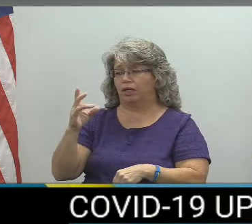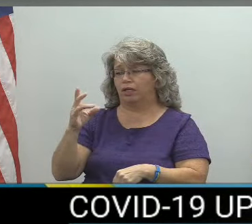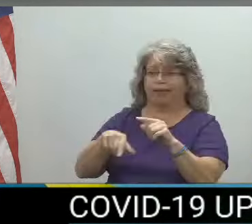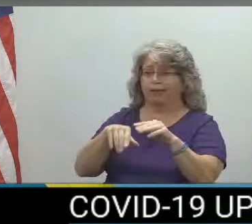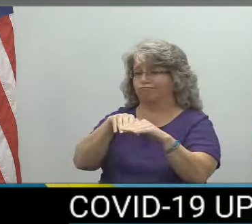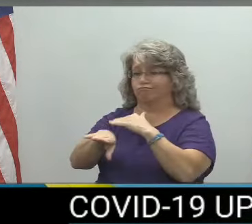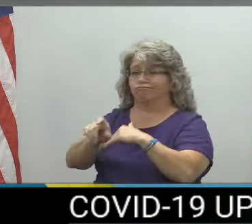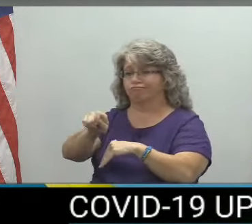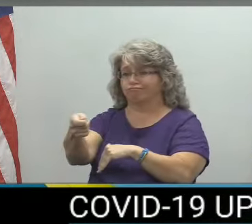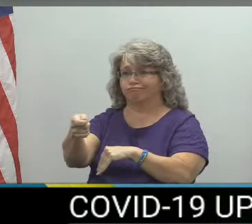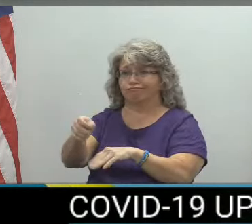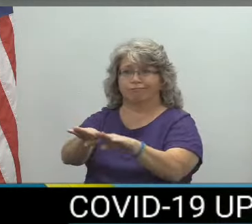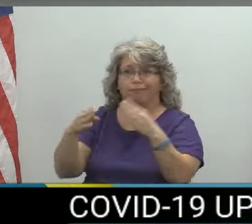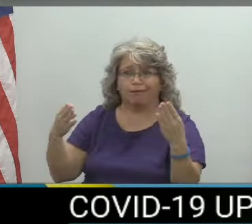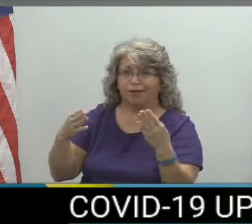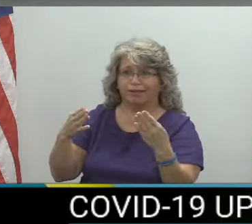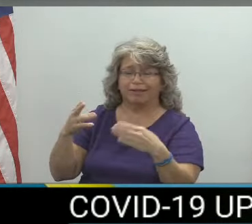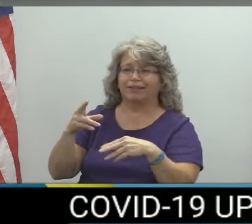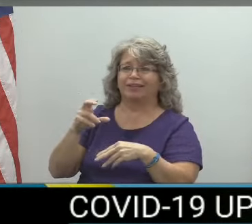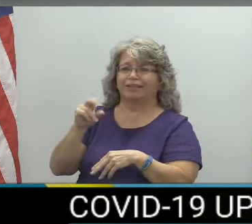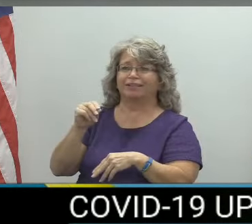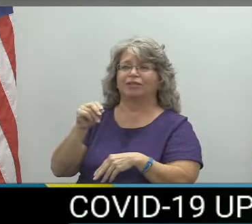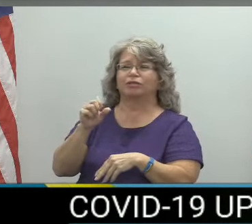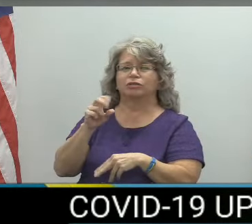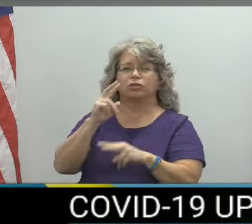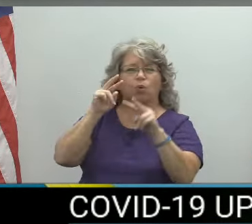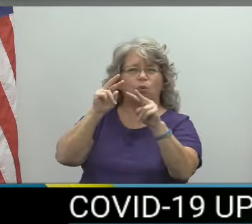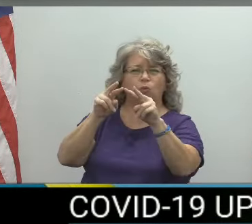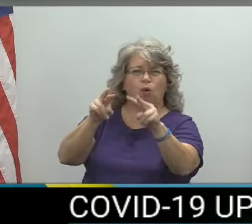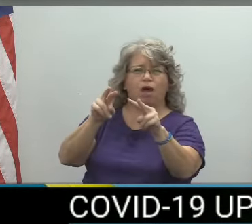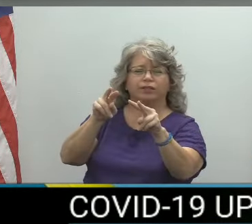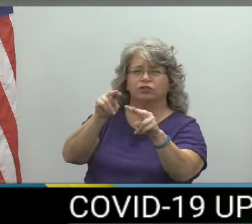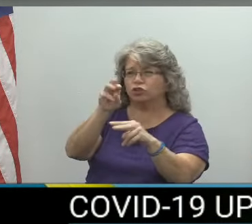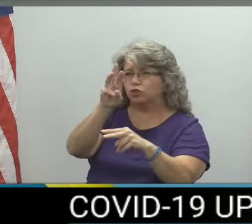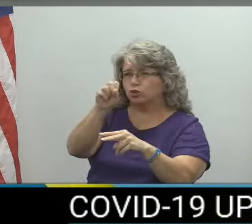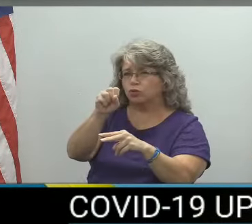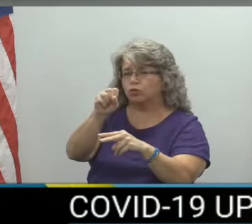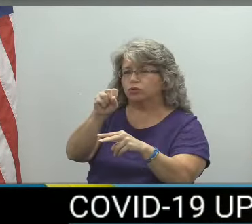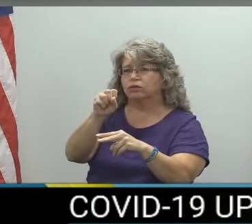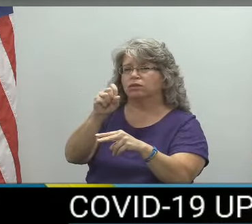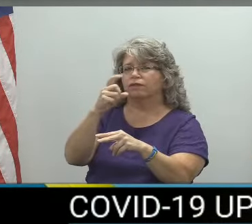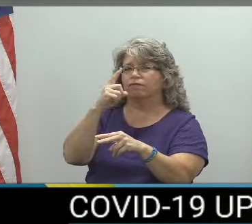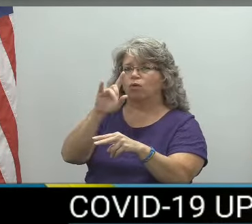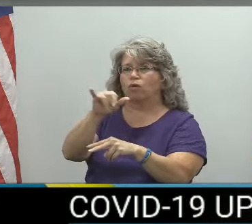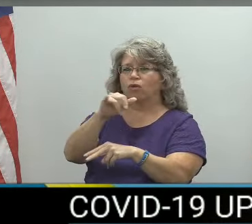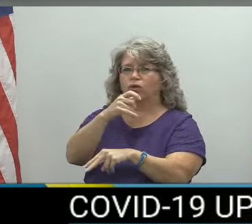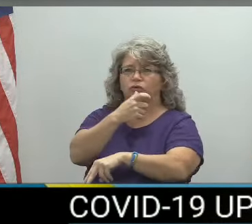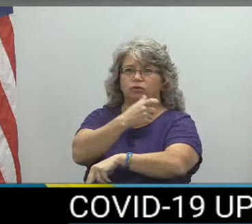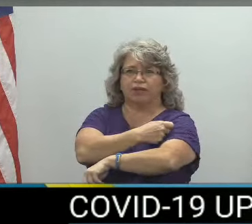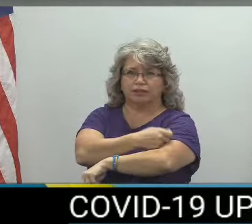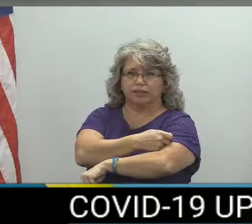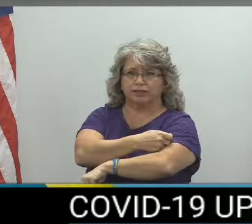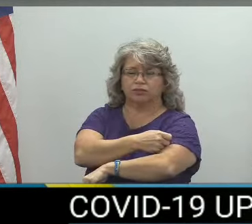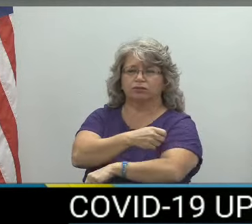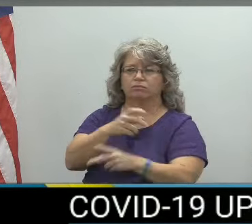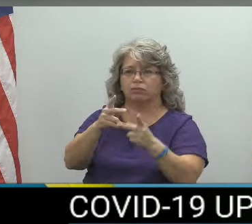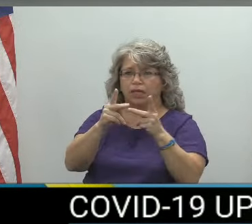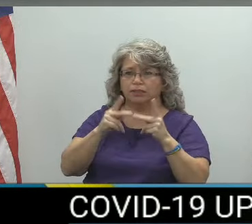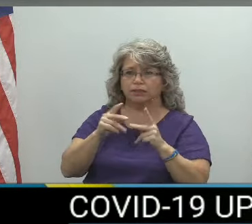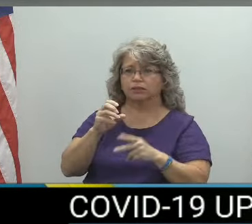So pay real close attention to what's going on in the media with vaccination sites or with testing so you can know